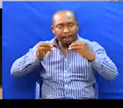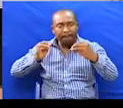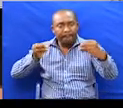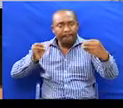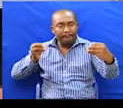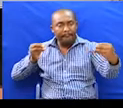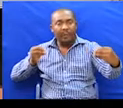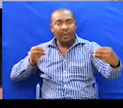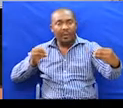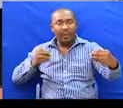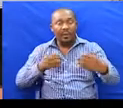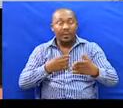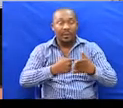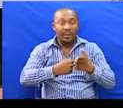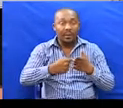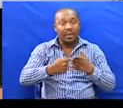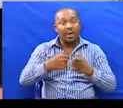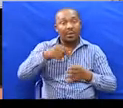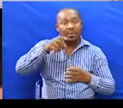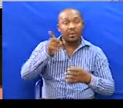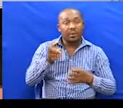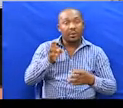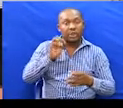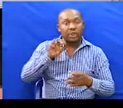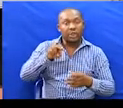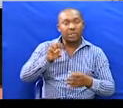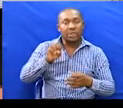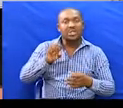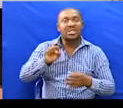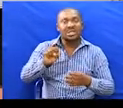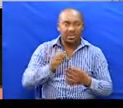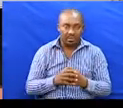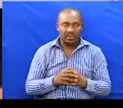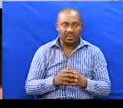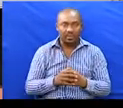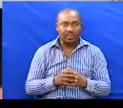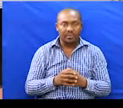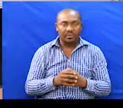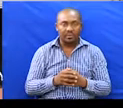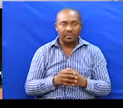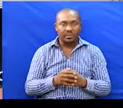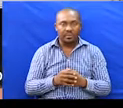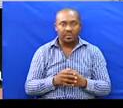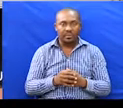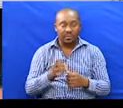are called genes. They are called what? Genes. Good. They are called genes.